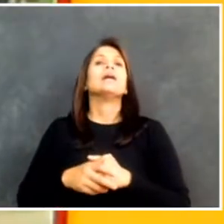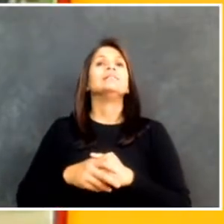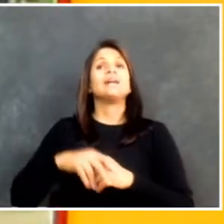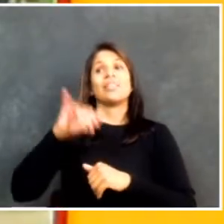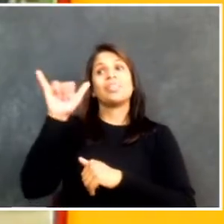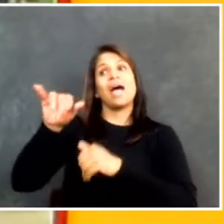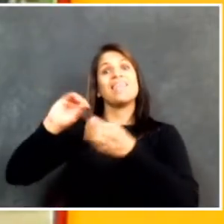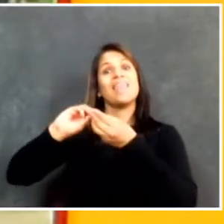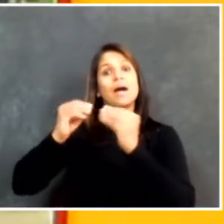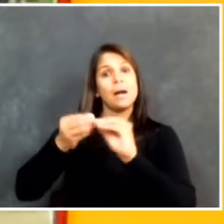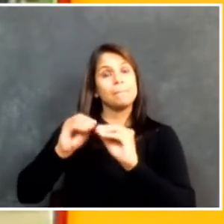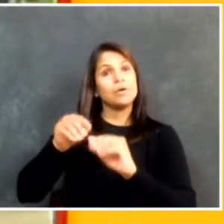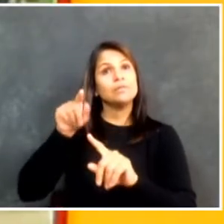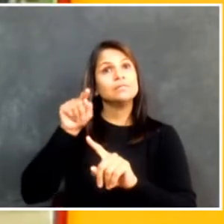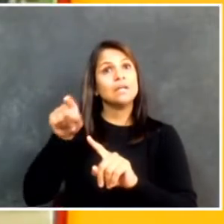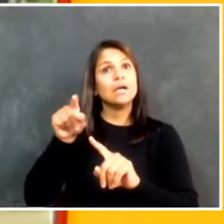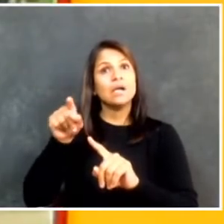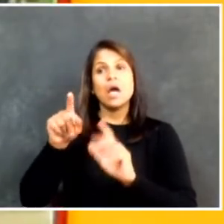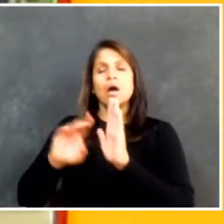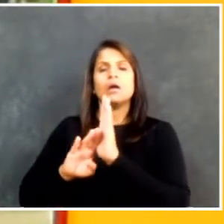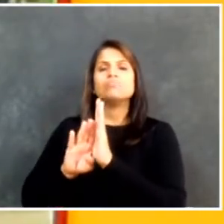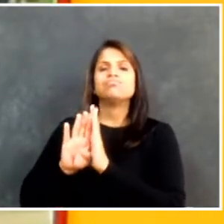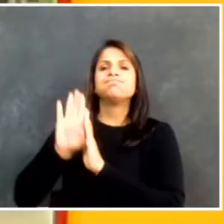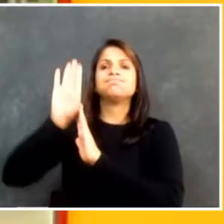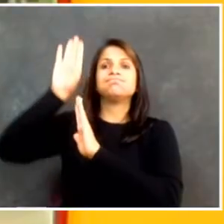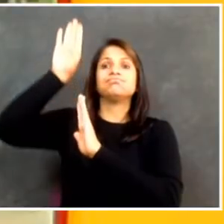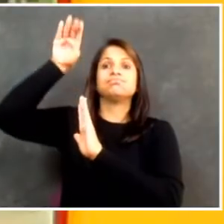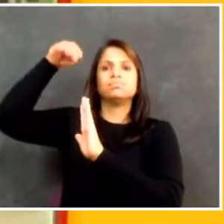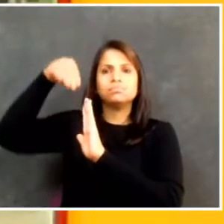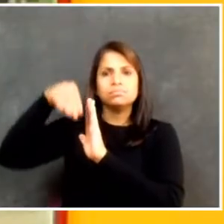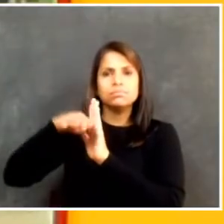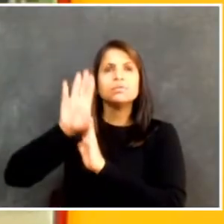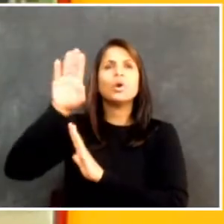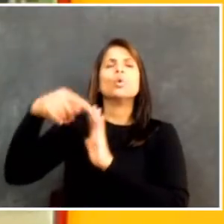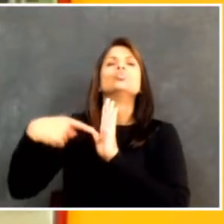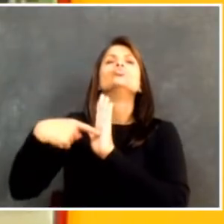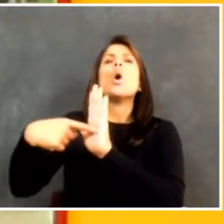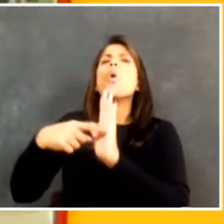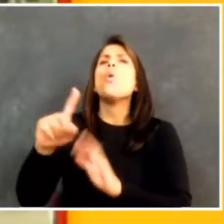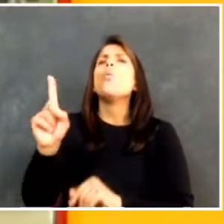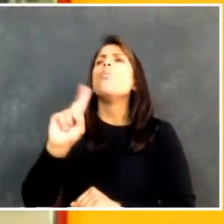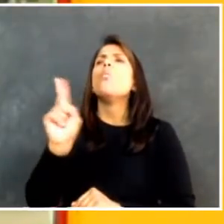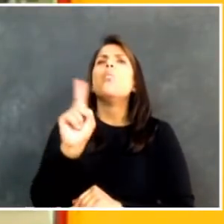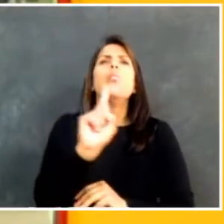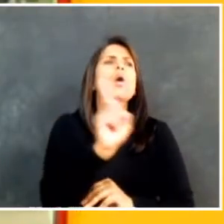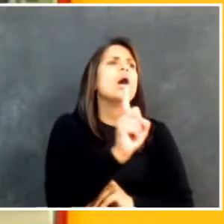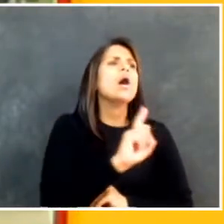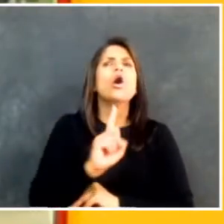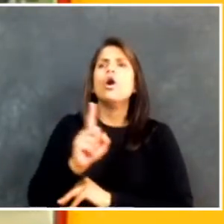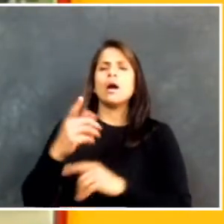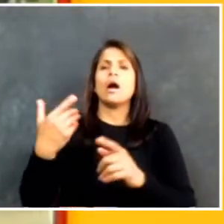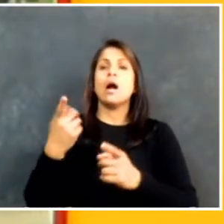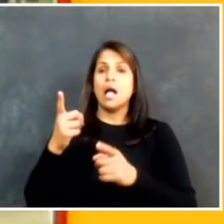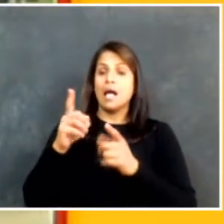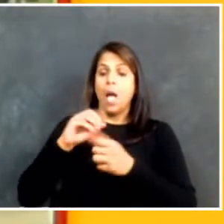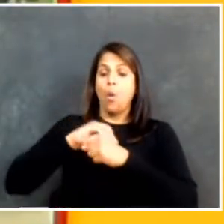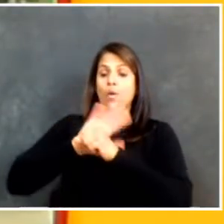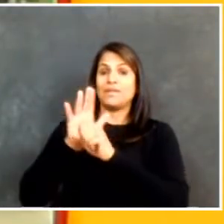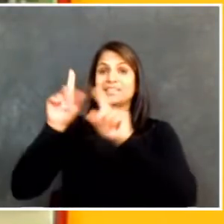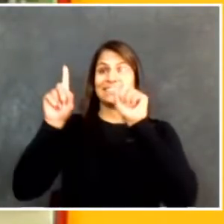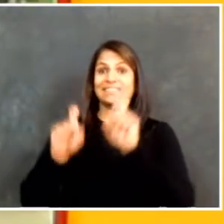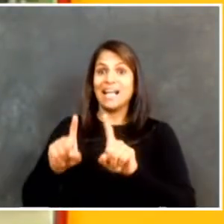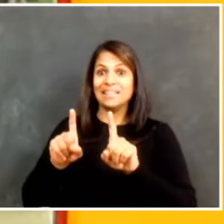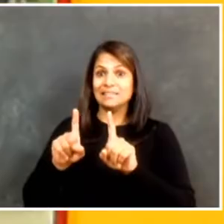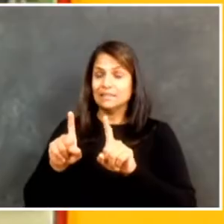in the pandemic, because of various issues with testing kits that we received from the CDC, capacity lagged a bit